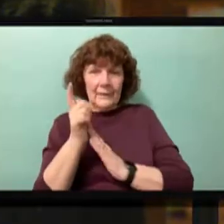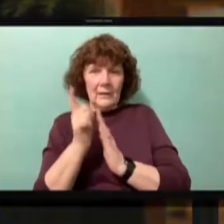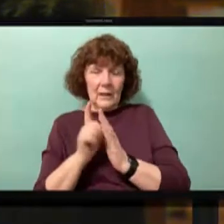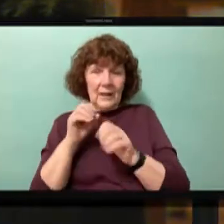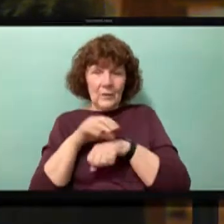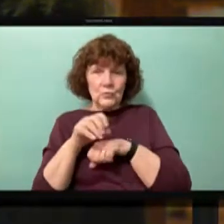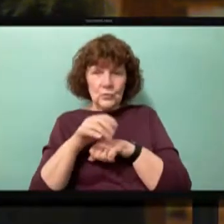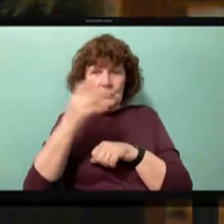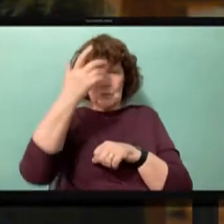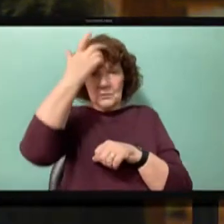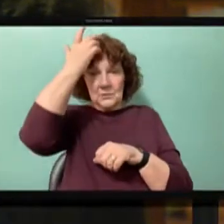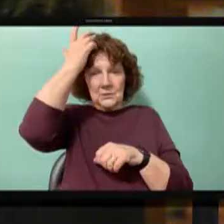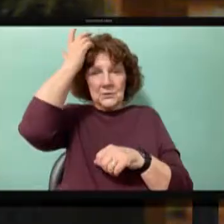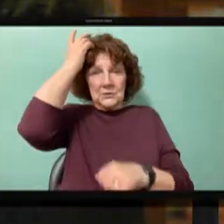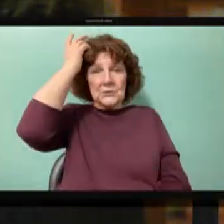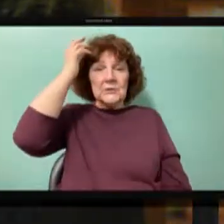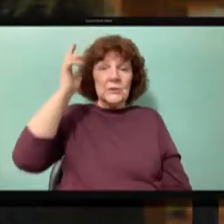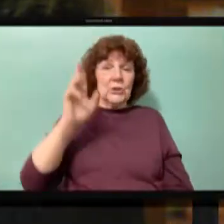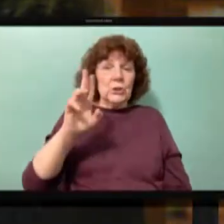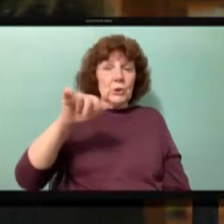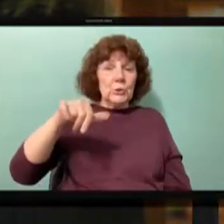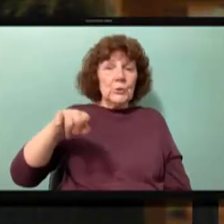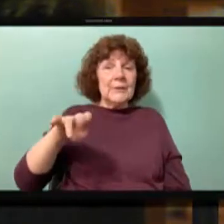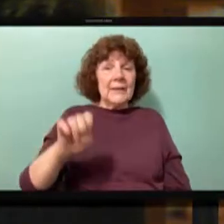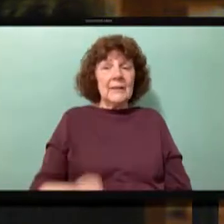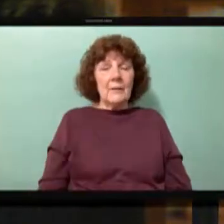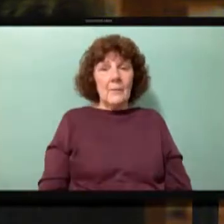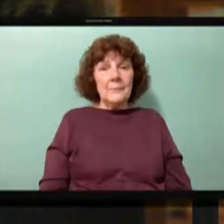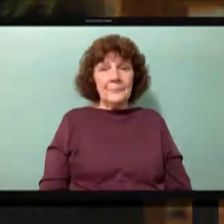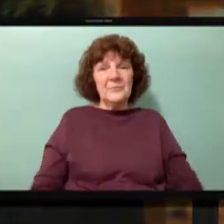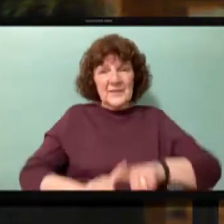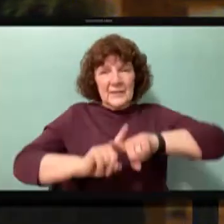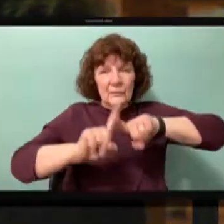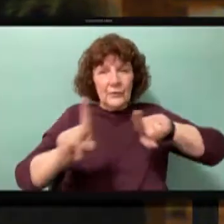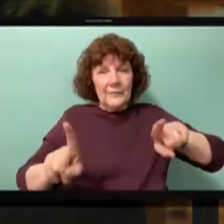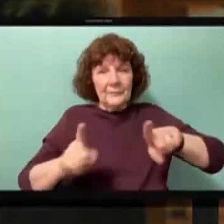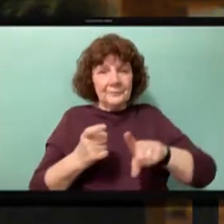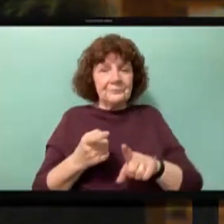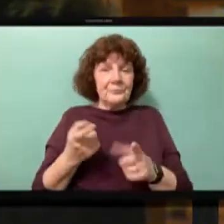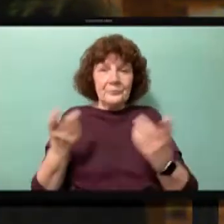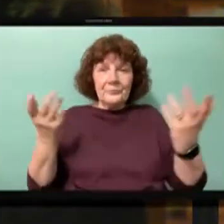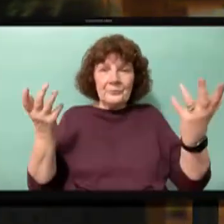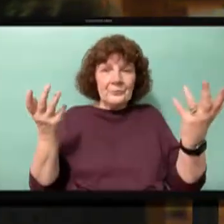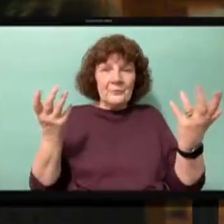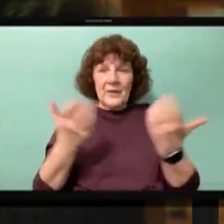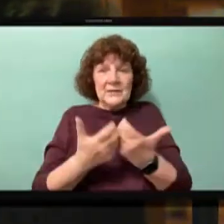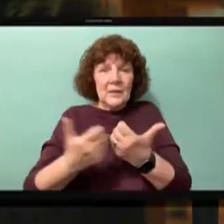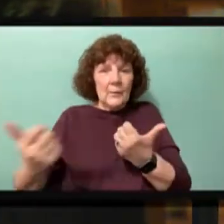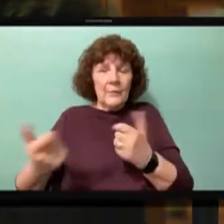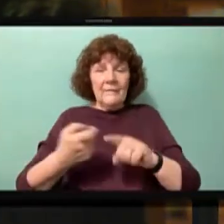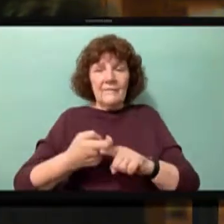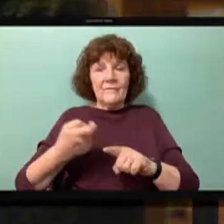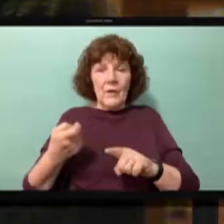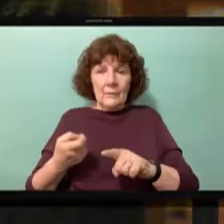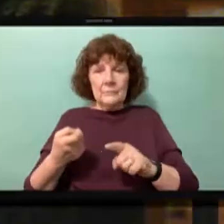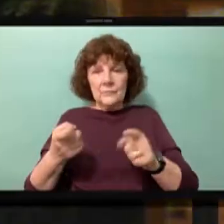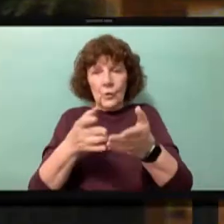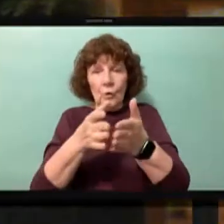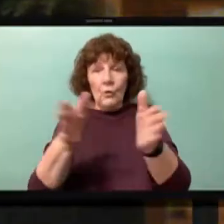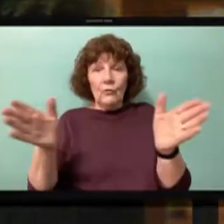are unique from and stand somewhat separate from the overall sort